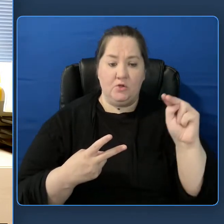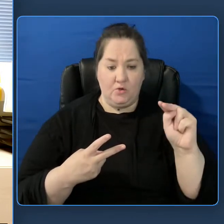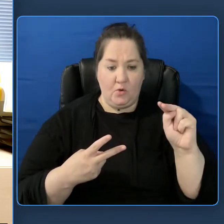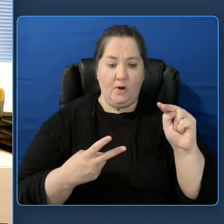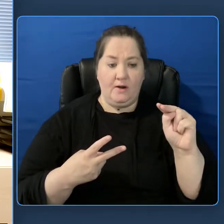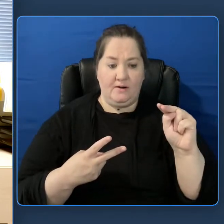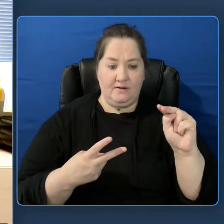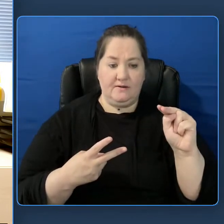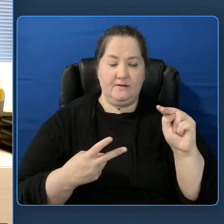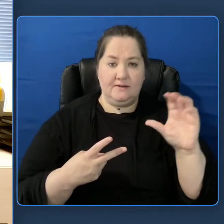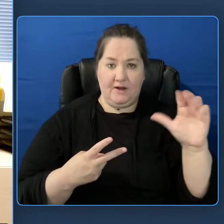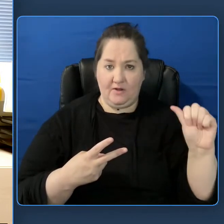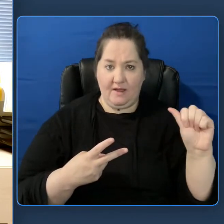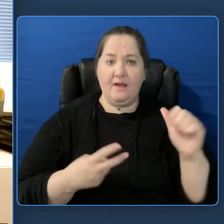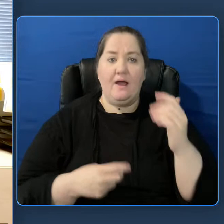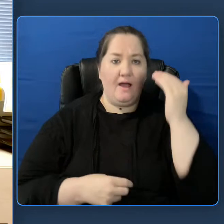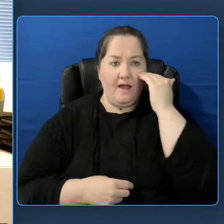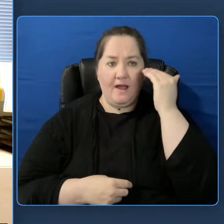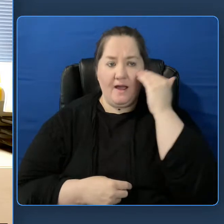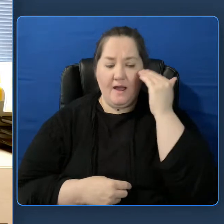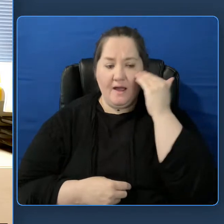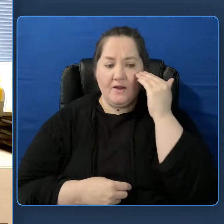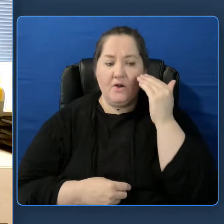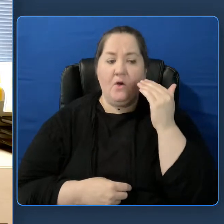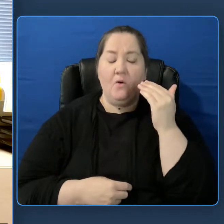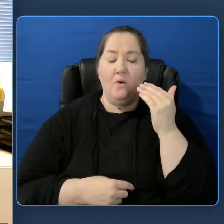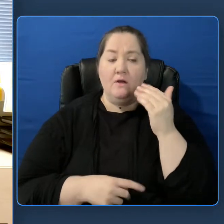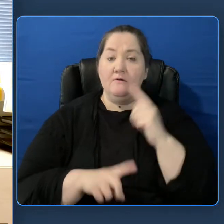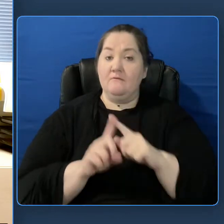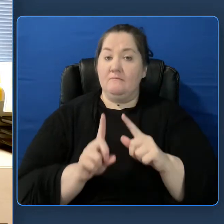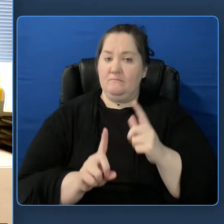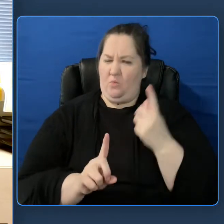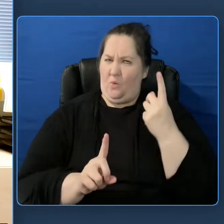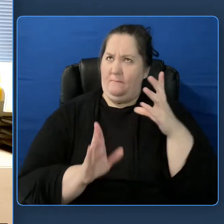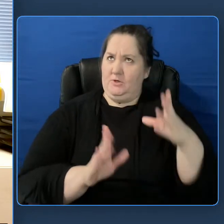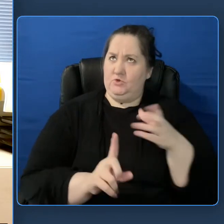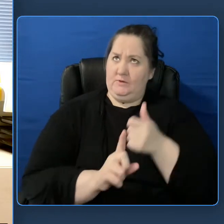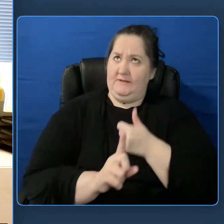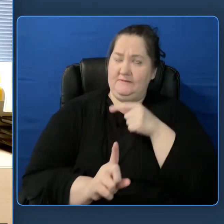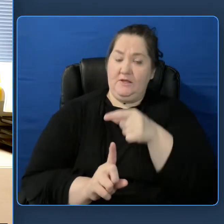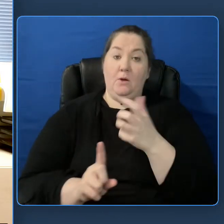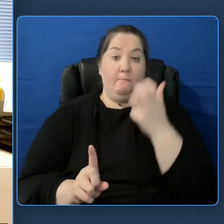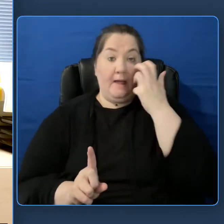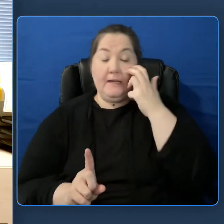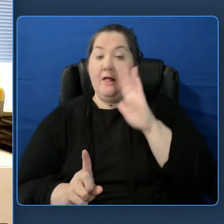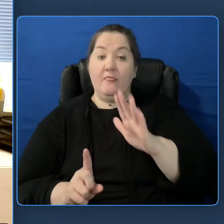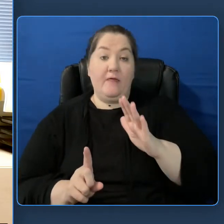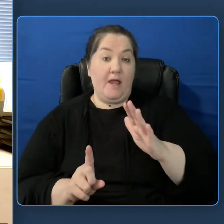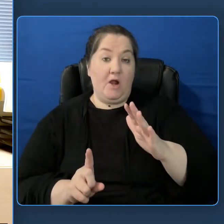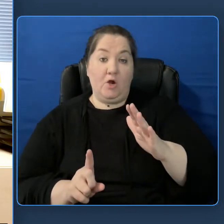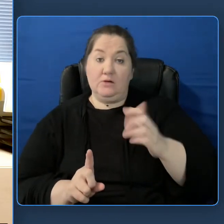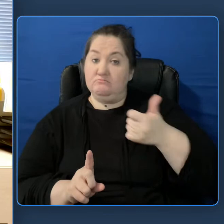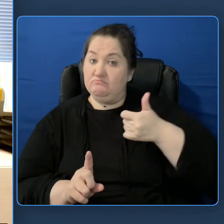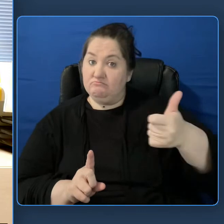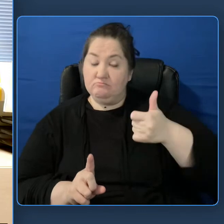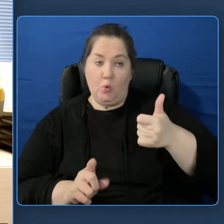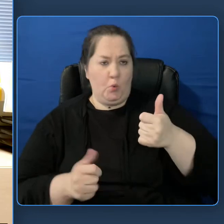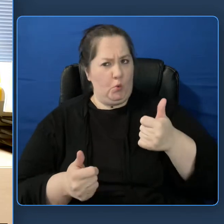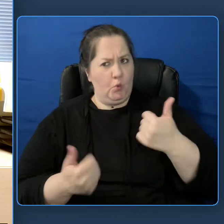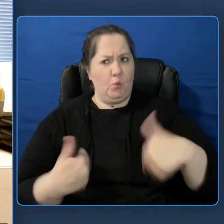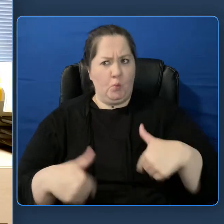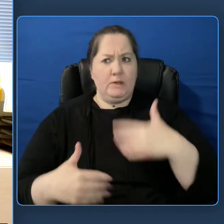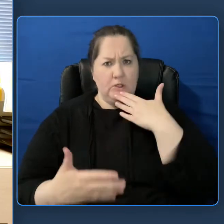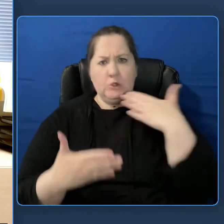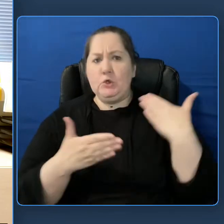least one person that lives in Chapel Hill, and from a blindness perspective, their transit is pretty